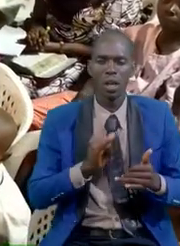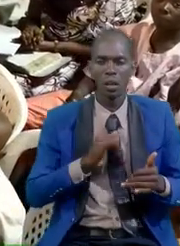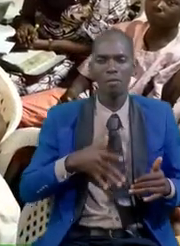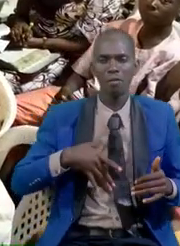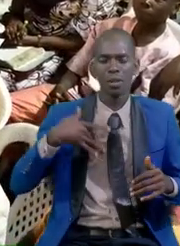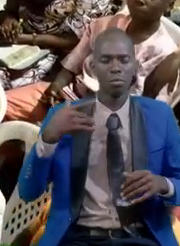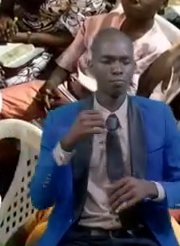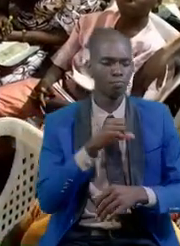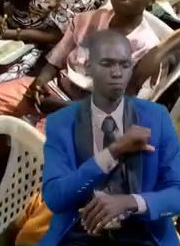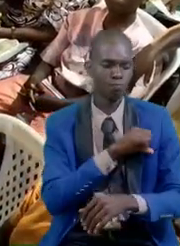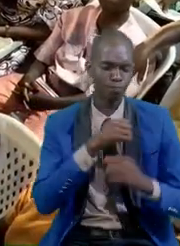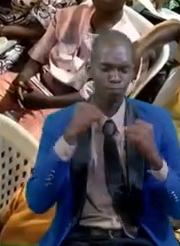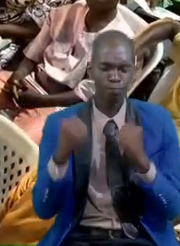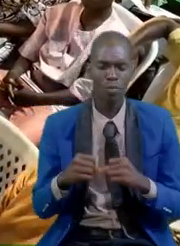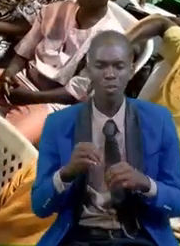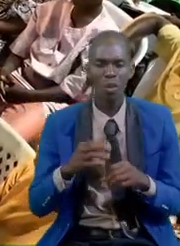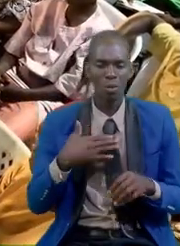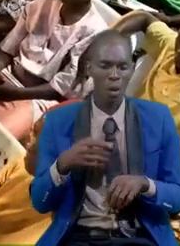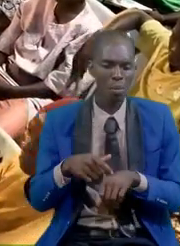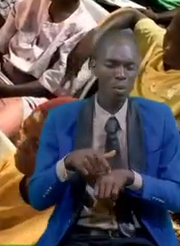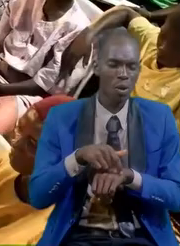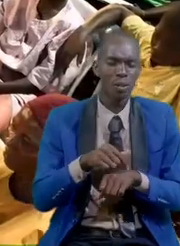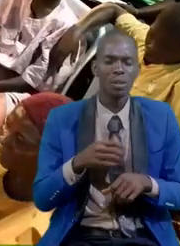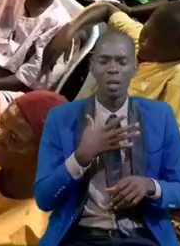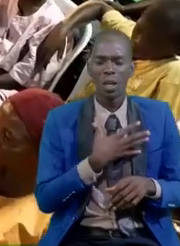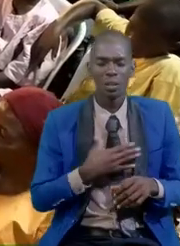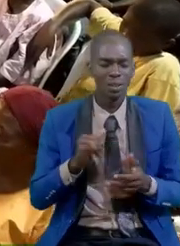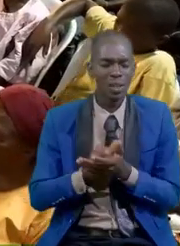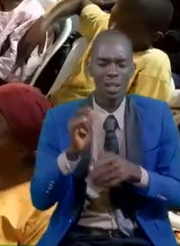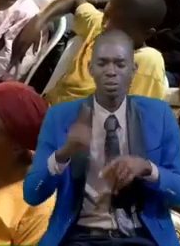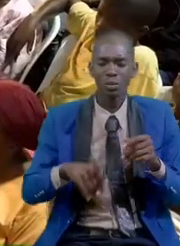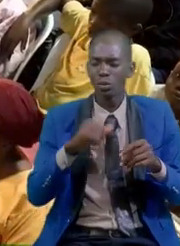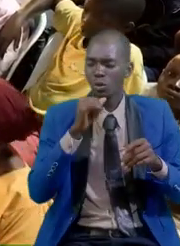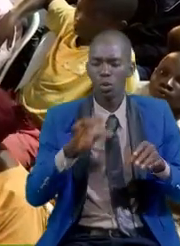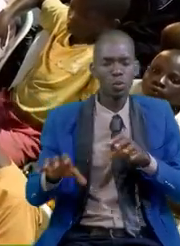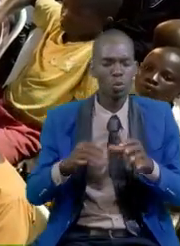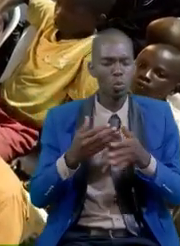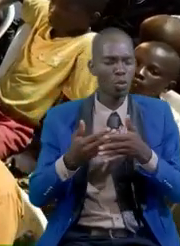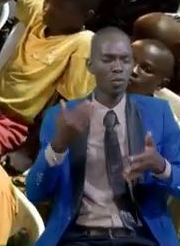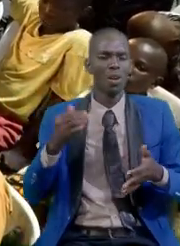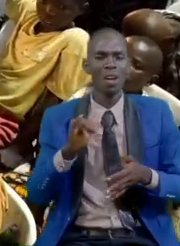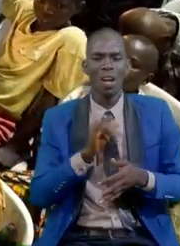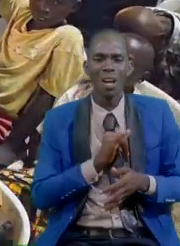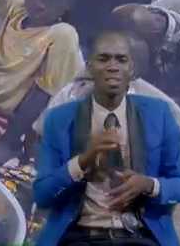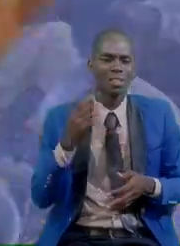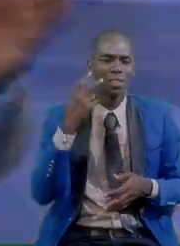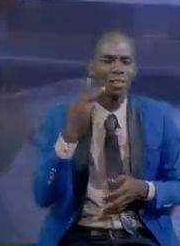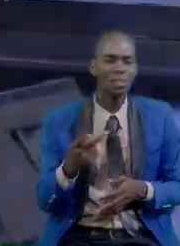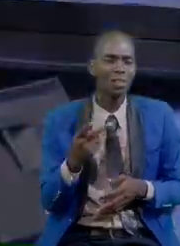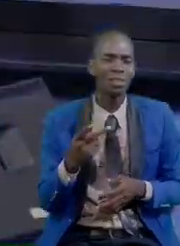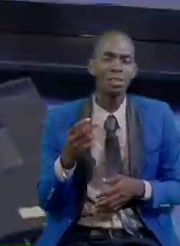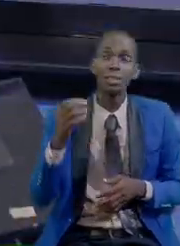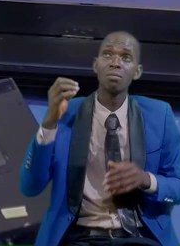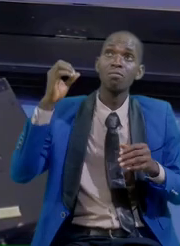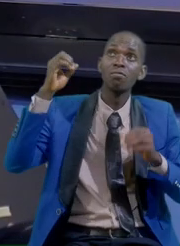feeling strength in my arm that I couldn't stretch before. I'm feeling light coming into my eyes. I'm in